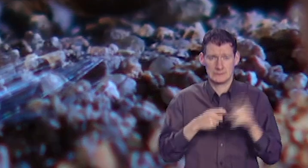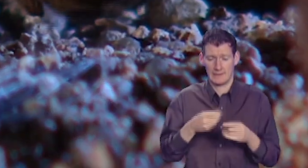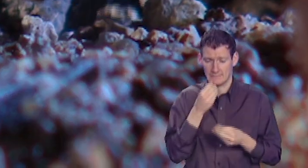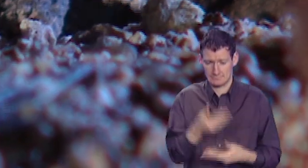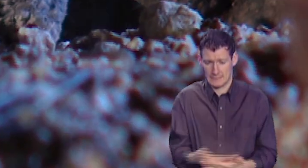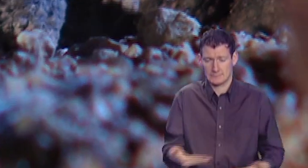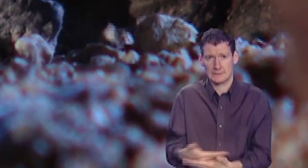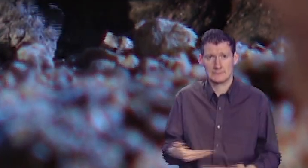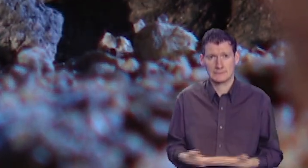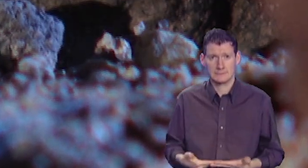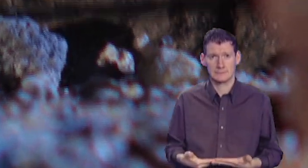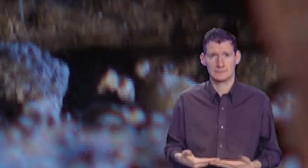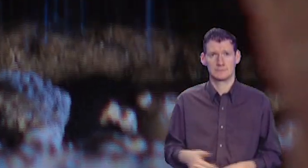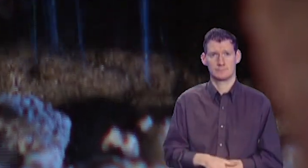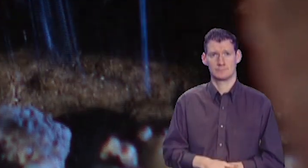mat.